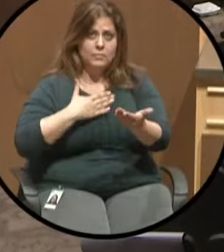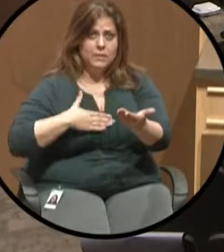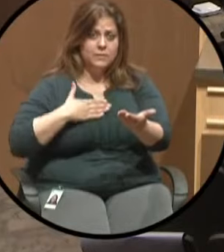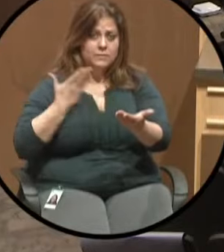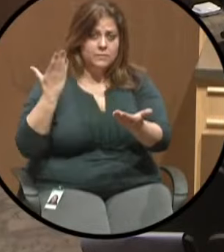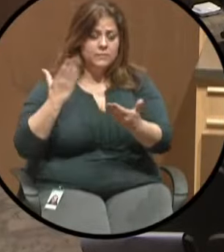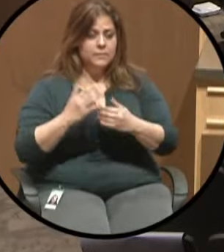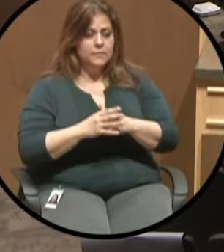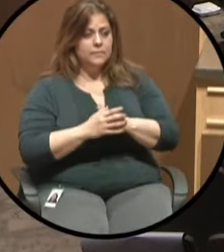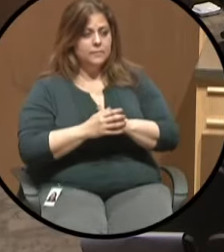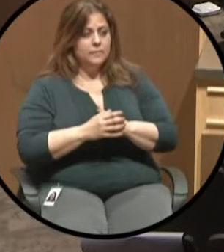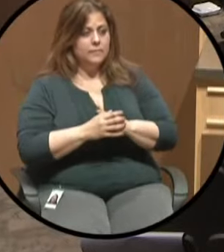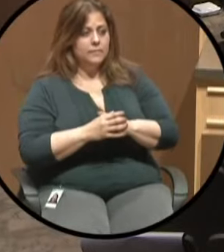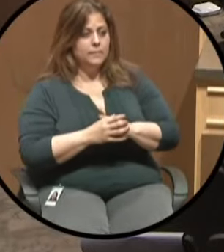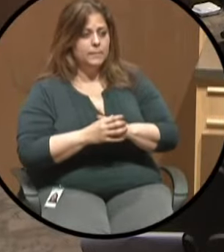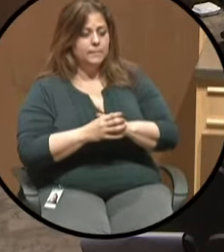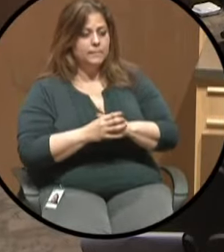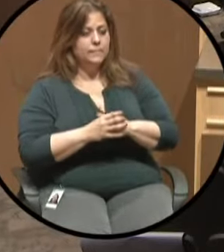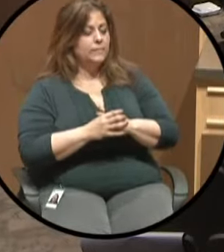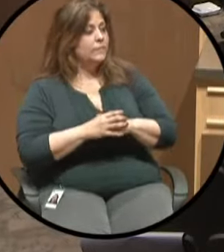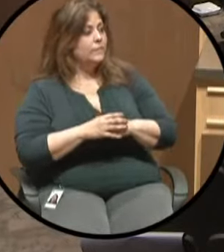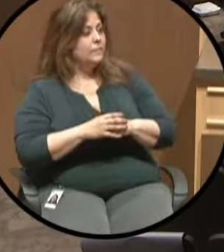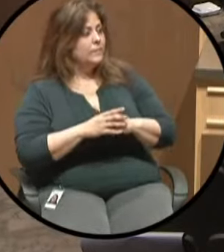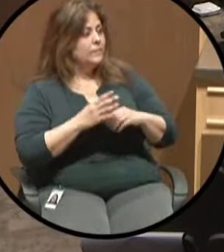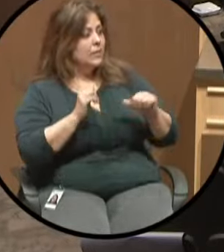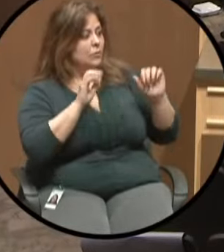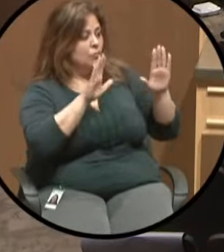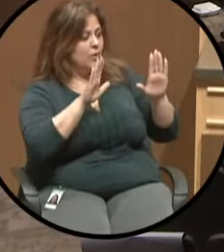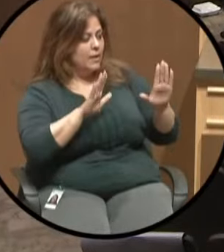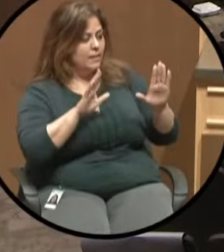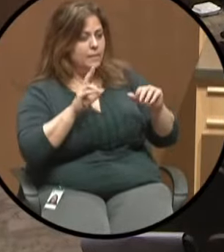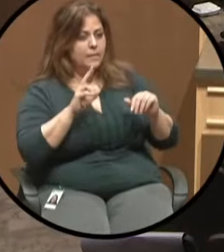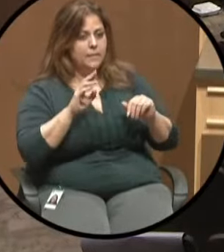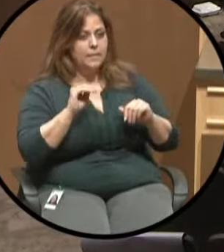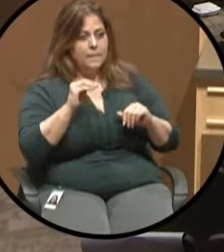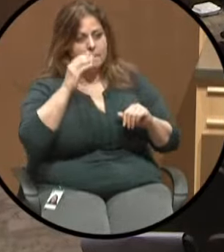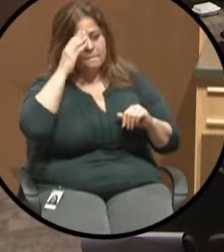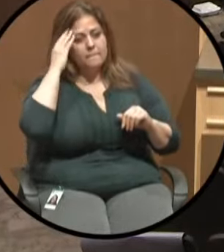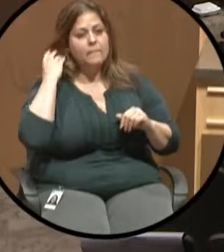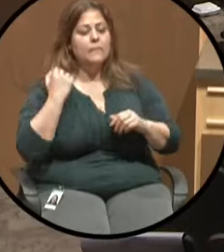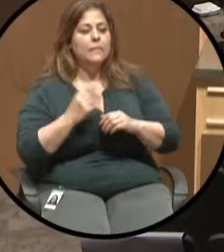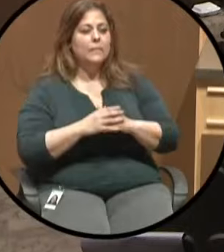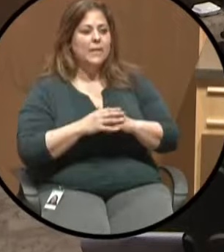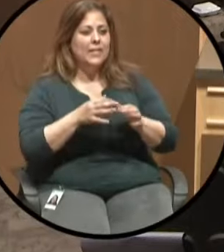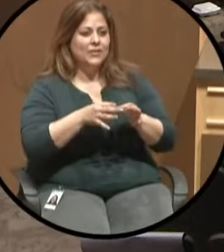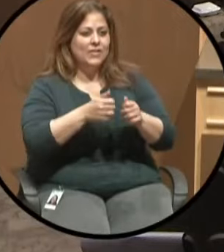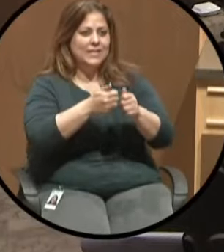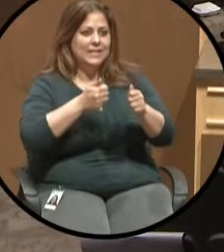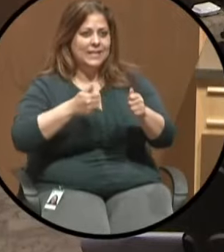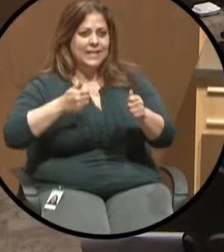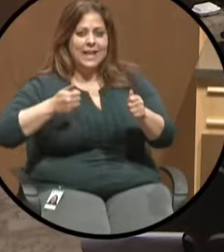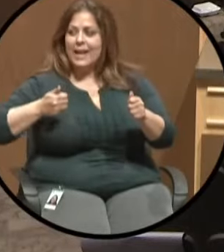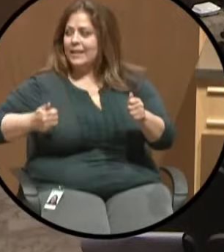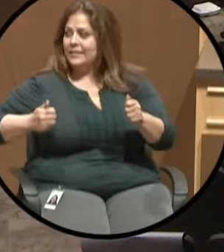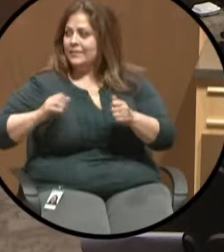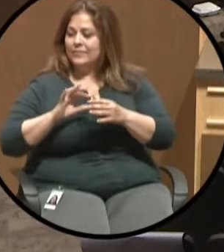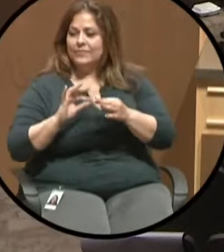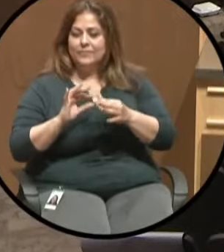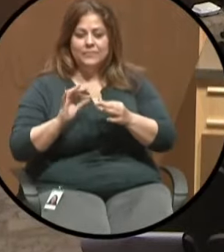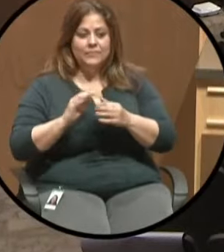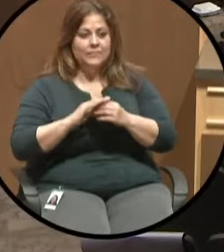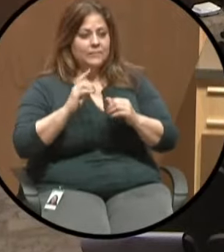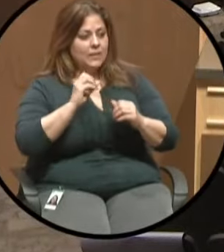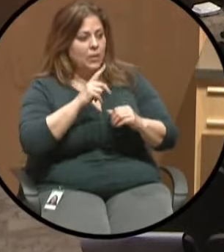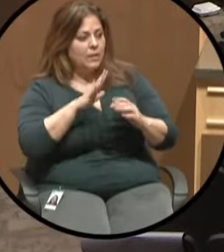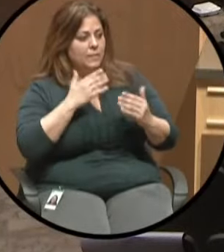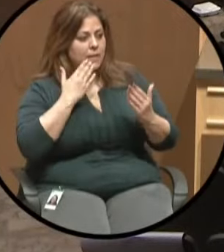you can all hear me. We can hear you. Great. Go ahead, Dr. Yeah. Hear me? We can hear you. Go All right. ahead.